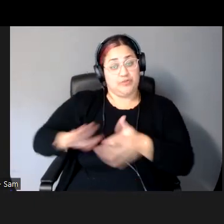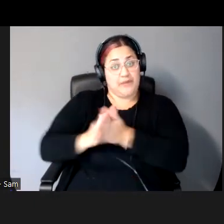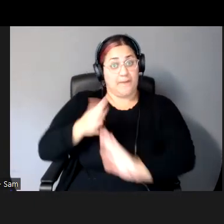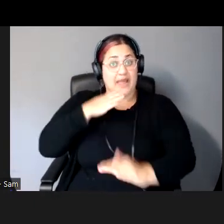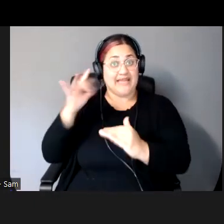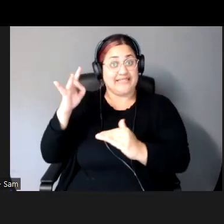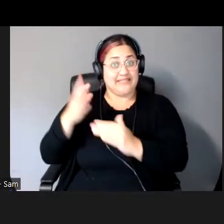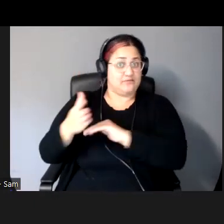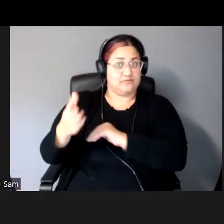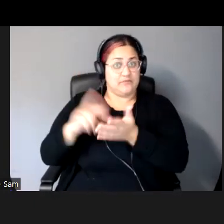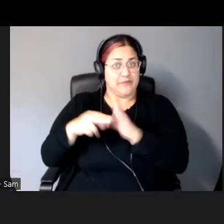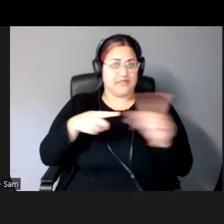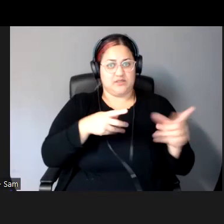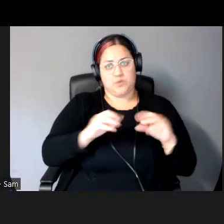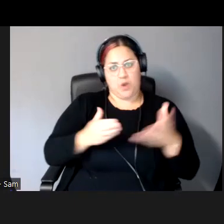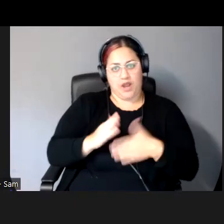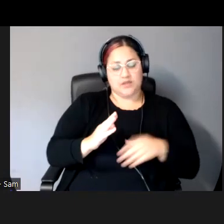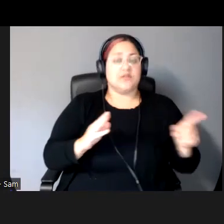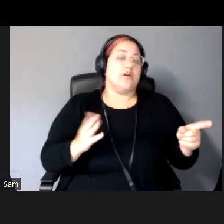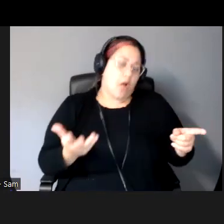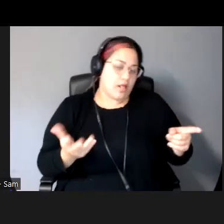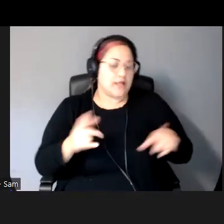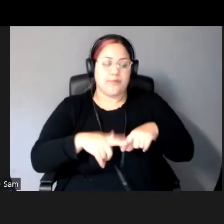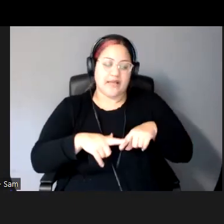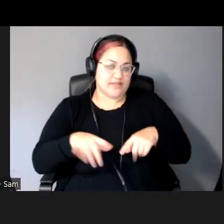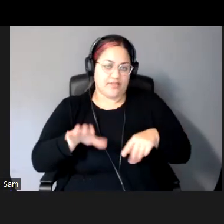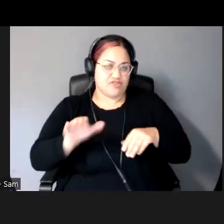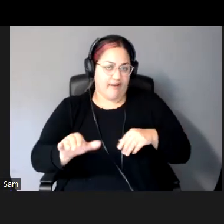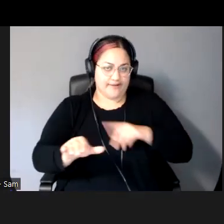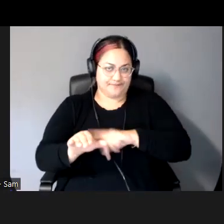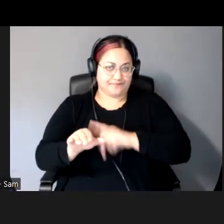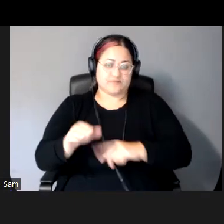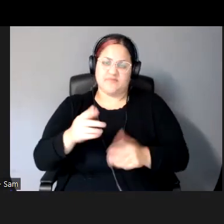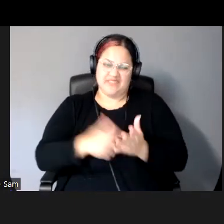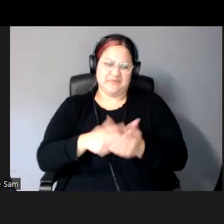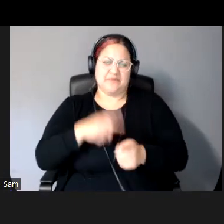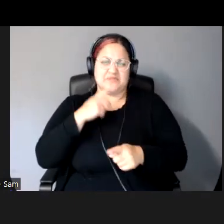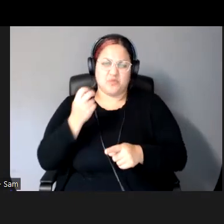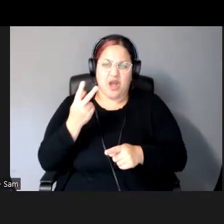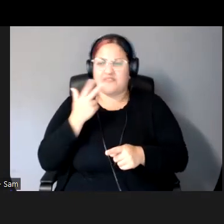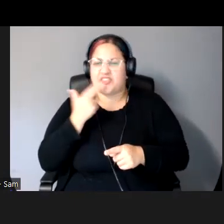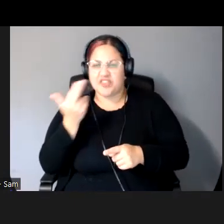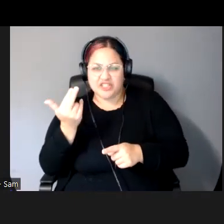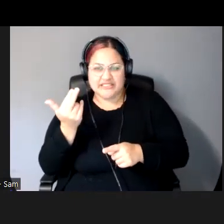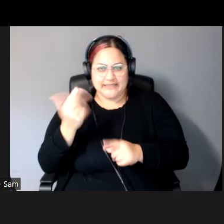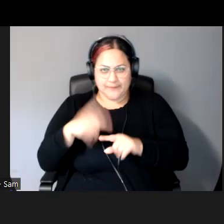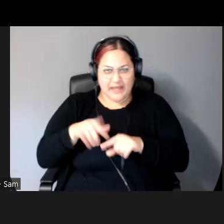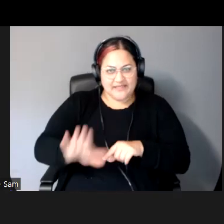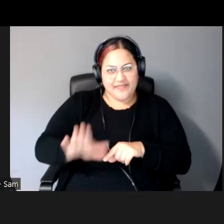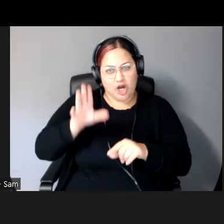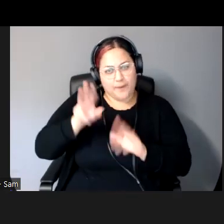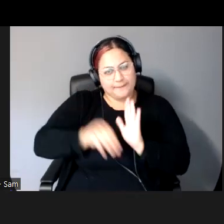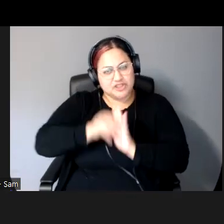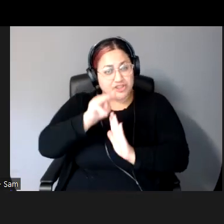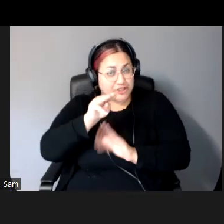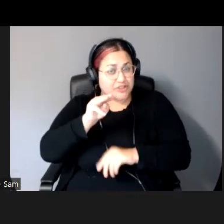13, 14, 15, 16, depending on the maturity of the child, depending on the logic of their decisions. You know, I remember one child, he